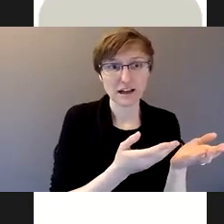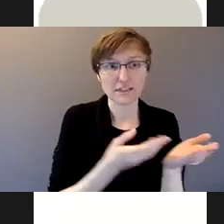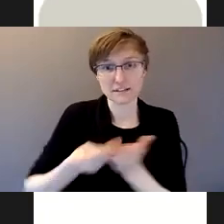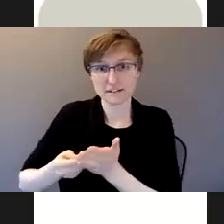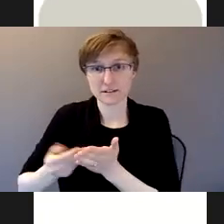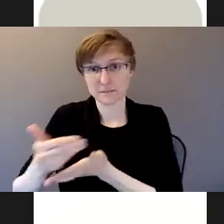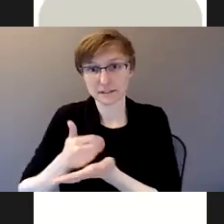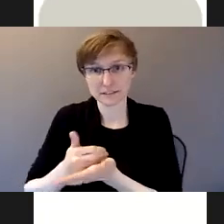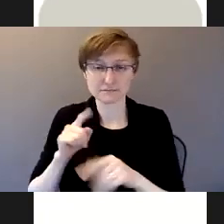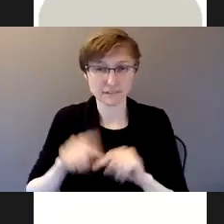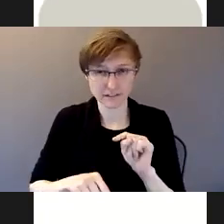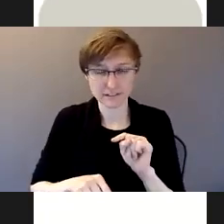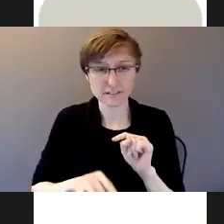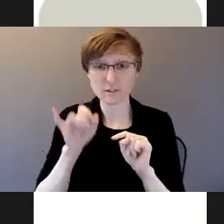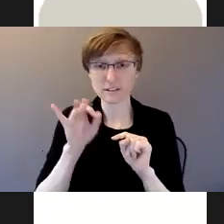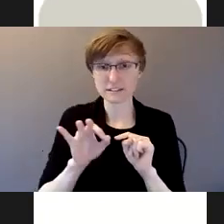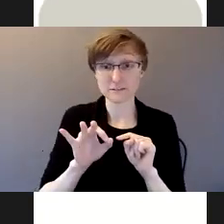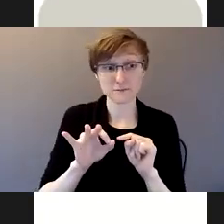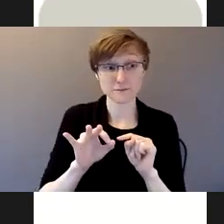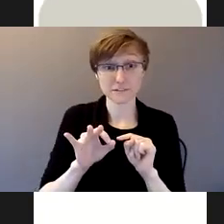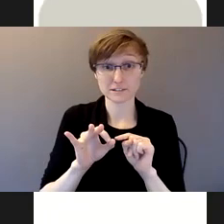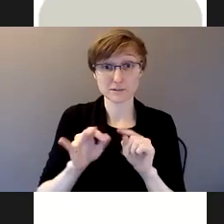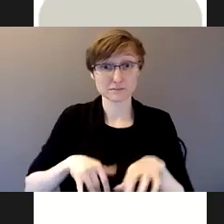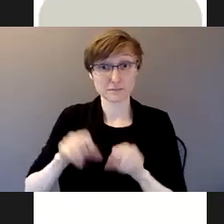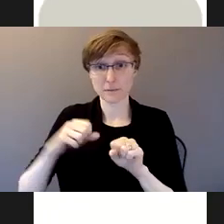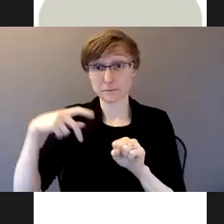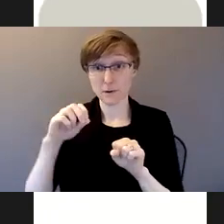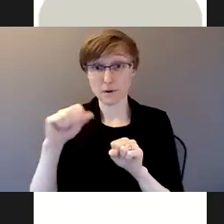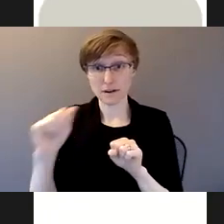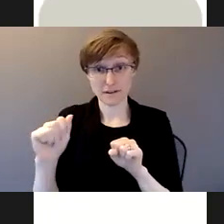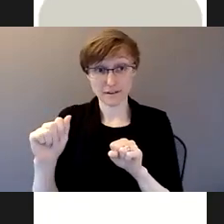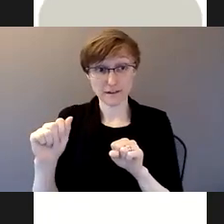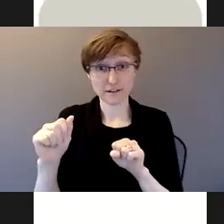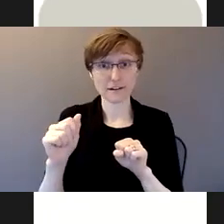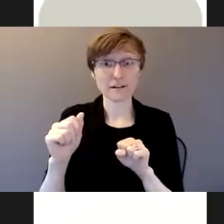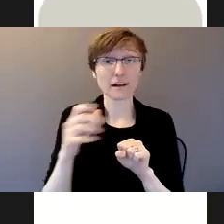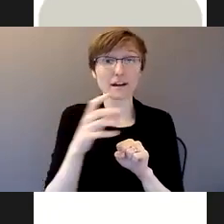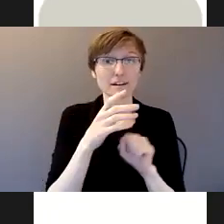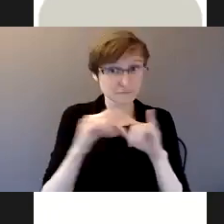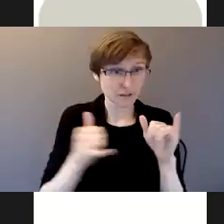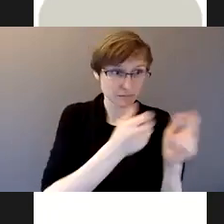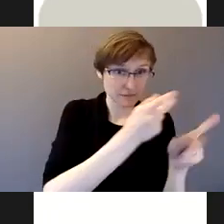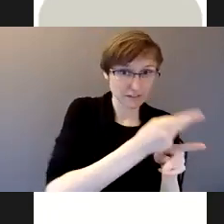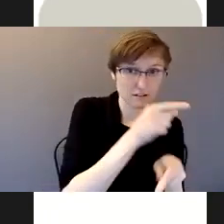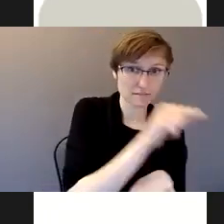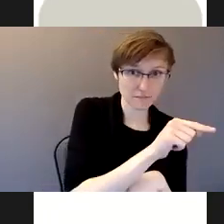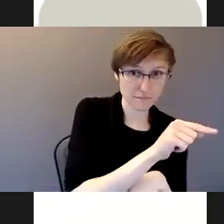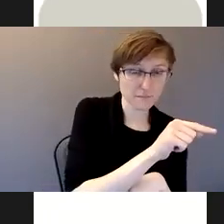mind. I'm not a lawyer, so I'm not going into the legalities of that, but it is in the Substitute Decisions Act, and I believe it's in